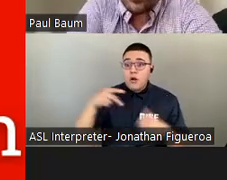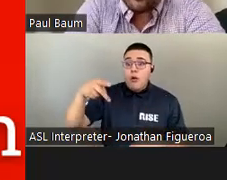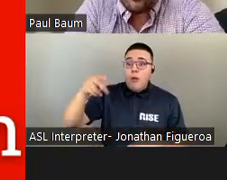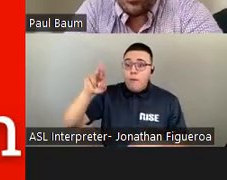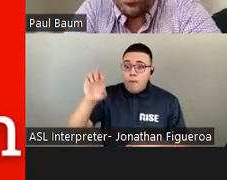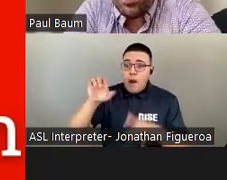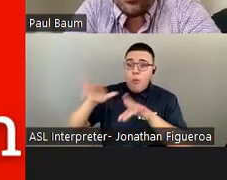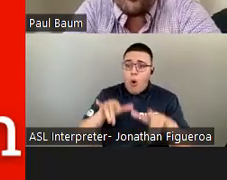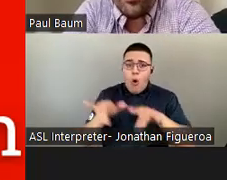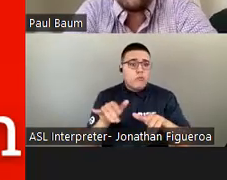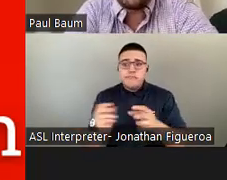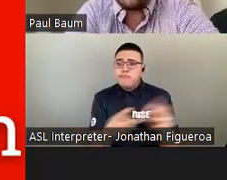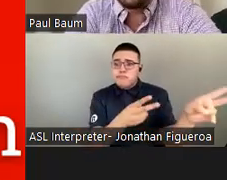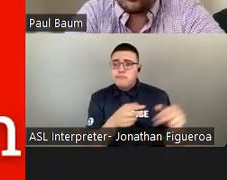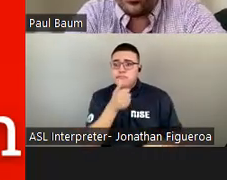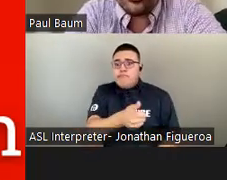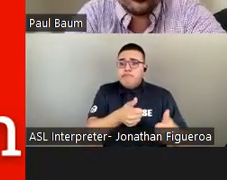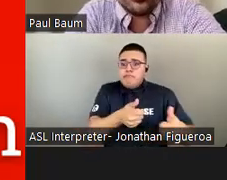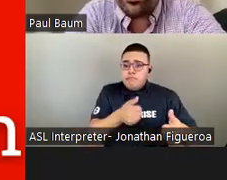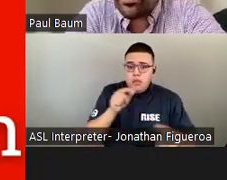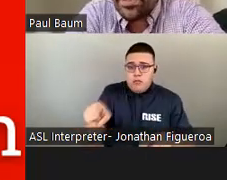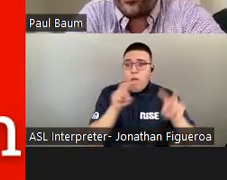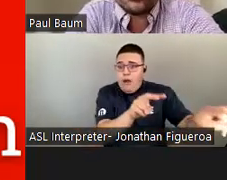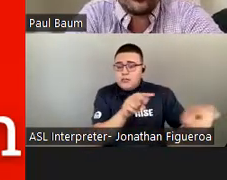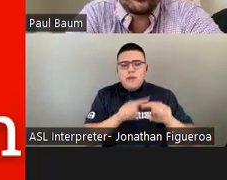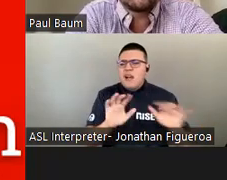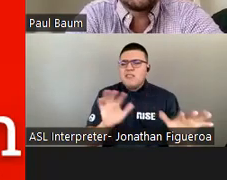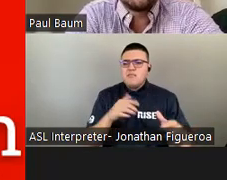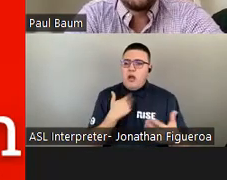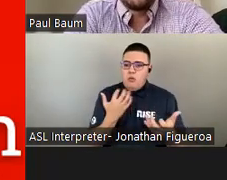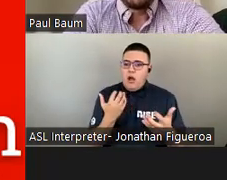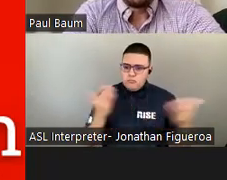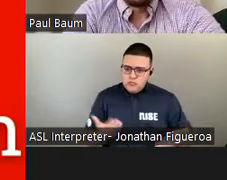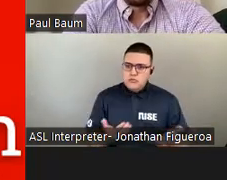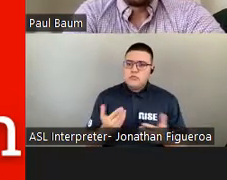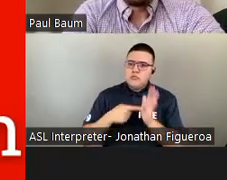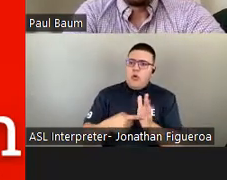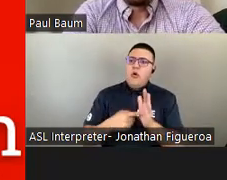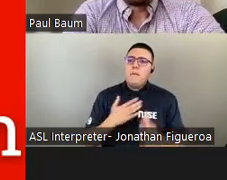to be here in video live. So I want to share some real life experience.